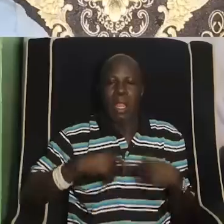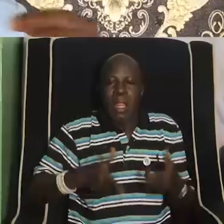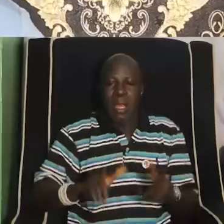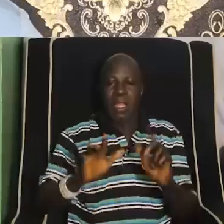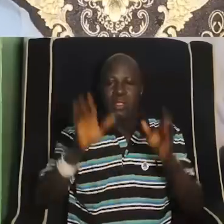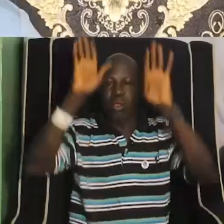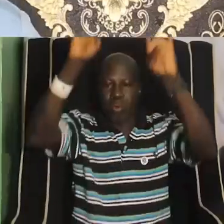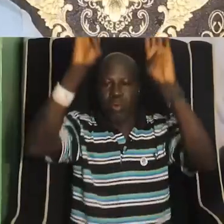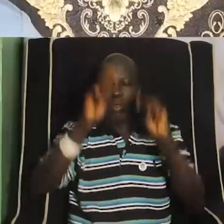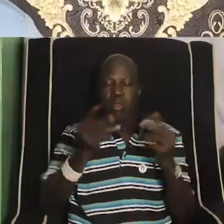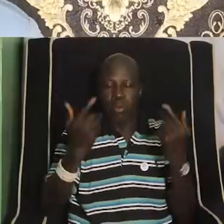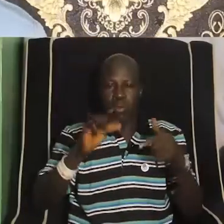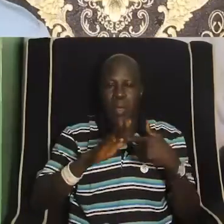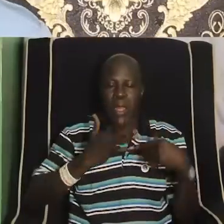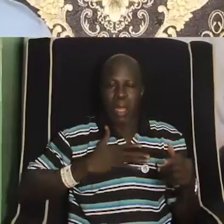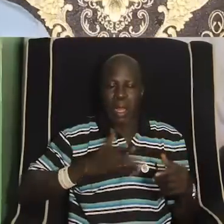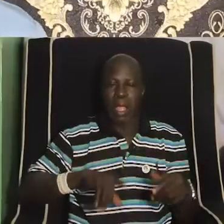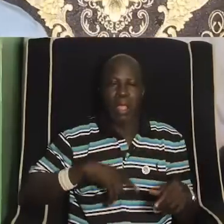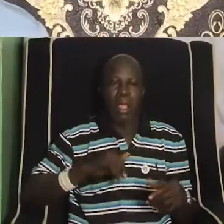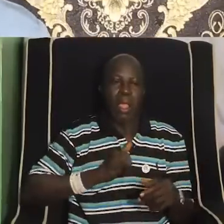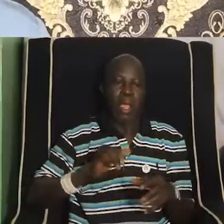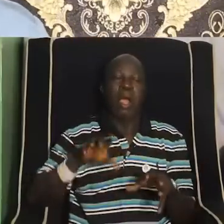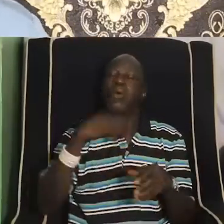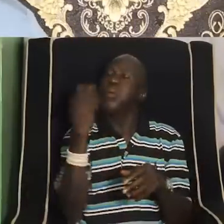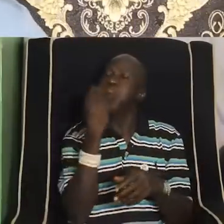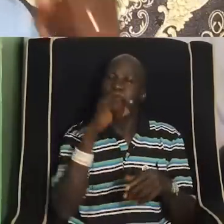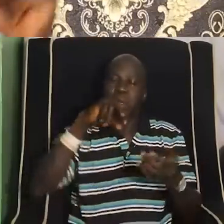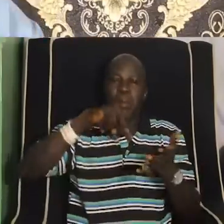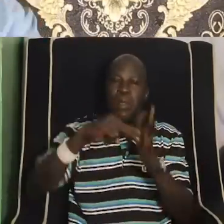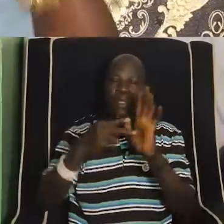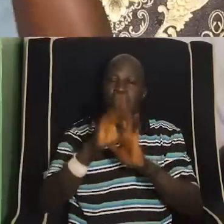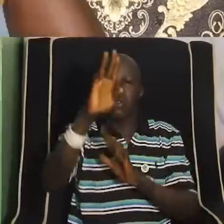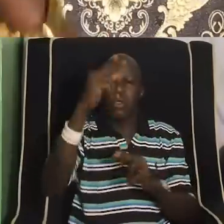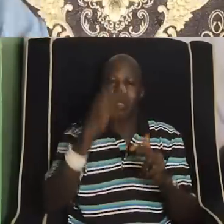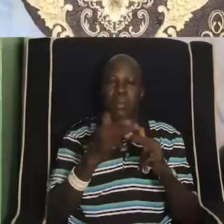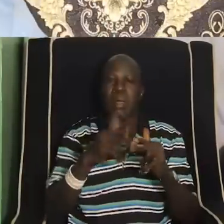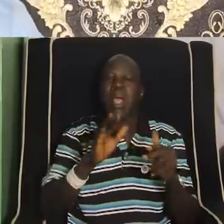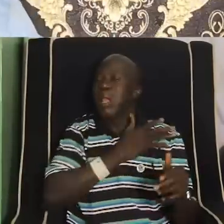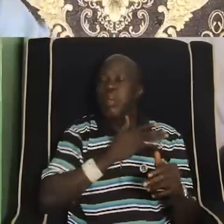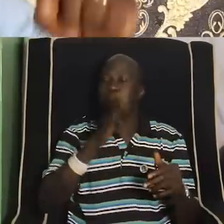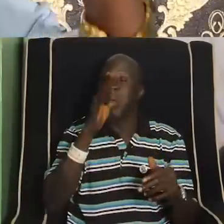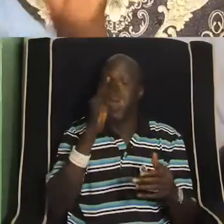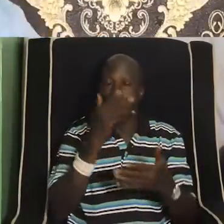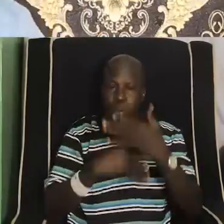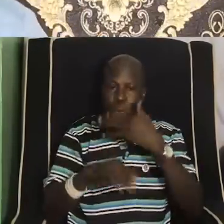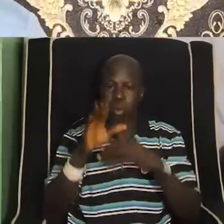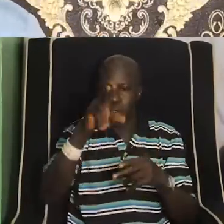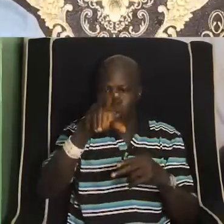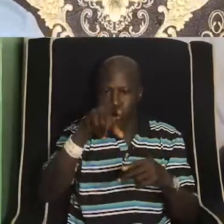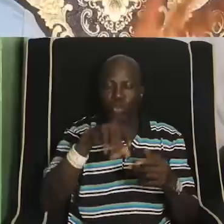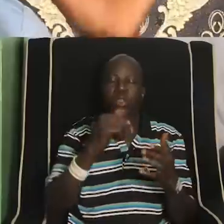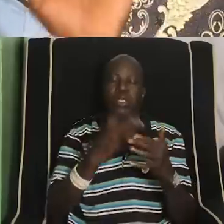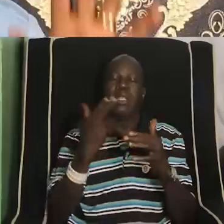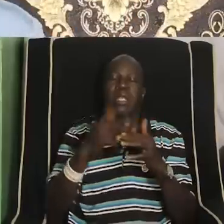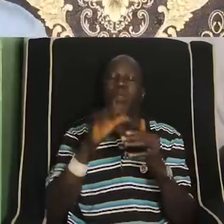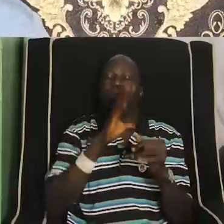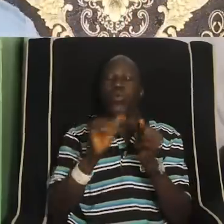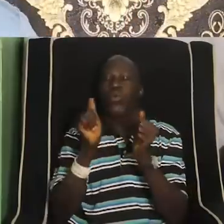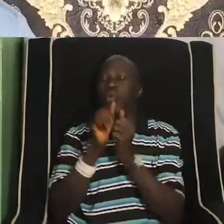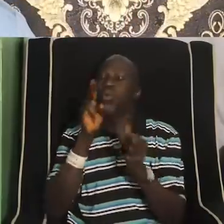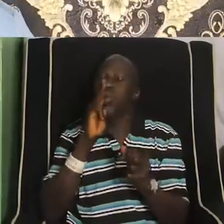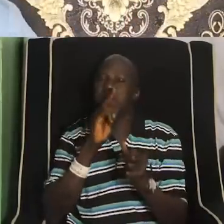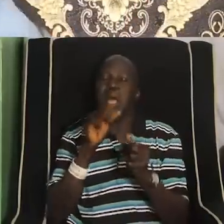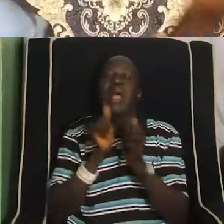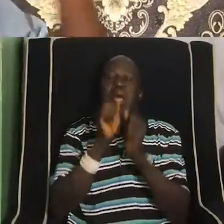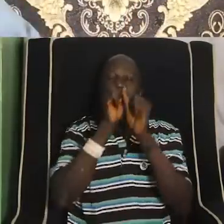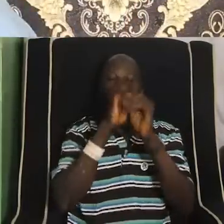re o de si aye mi let a miracle come to my life wa de da oruko e you mention your name oruko mama to bi o and your mother's name si inu omi na into that water ma de bless